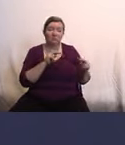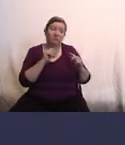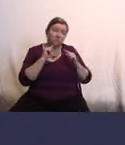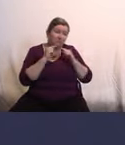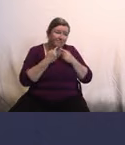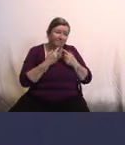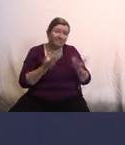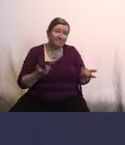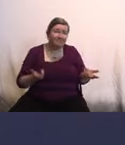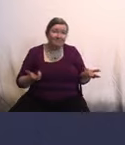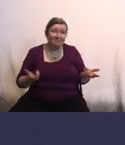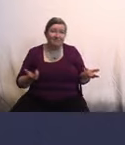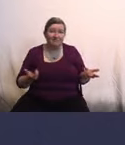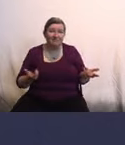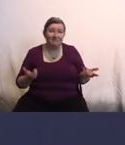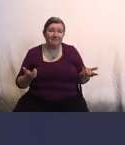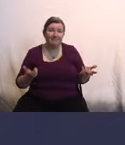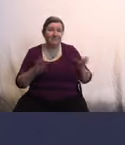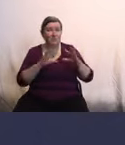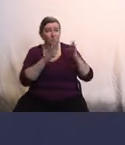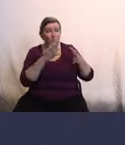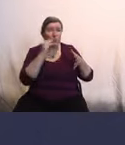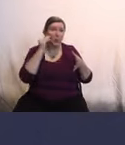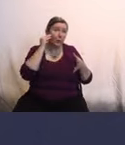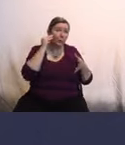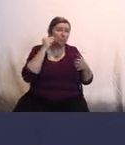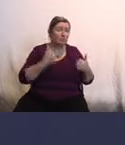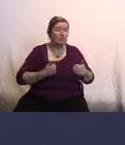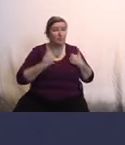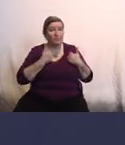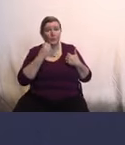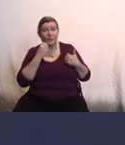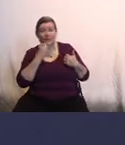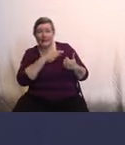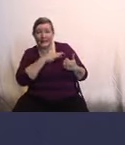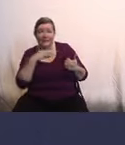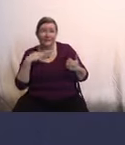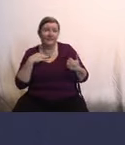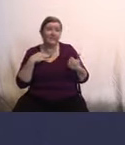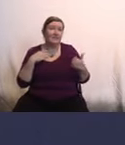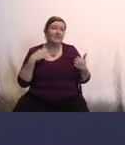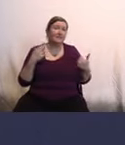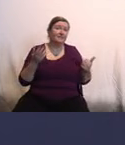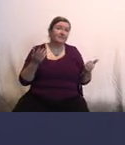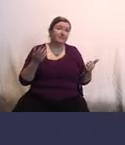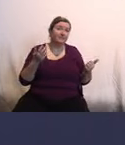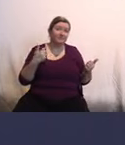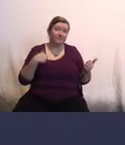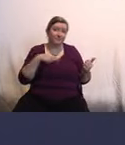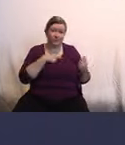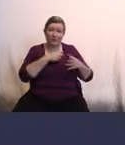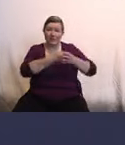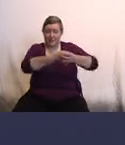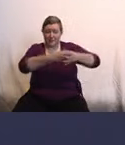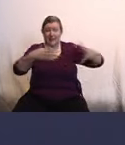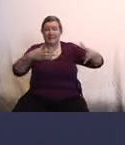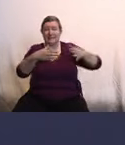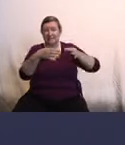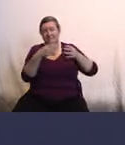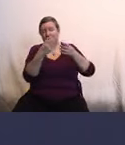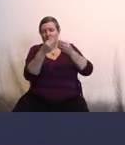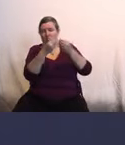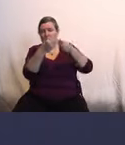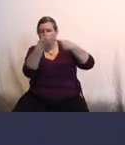those homes very seriously, both residents and staff. It's why we expanded the definition, not in a meaningful way, but in